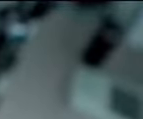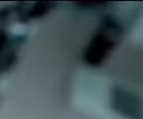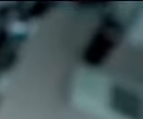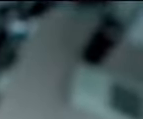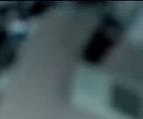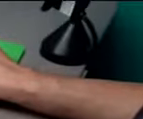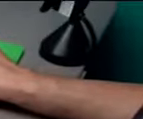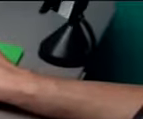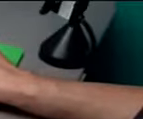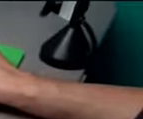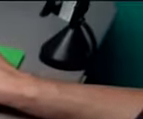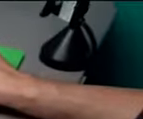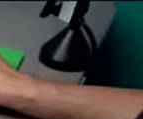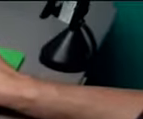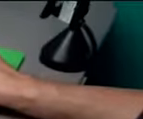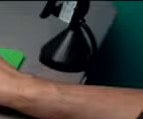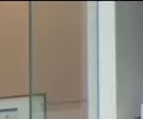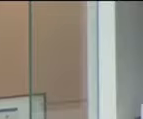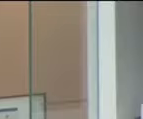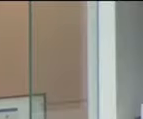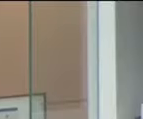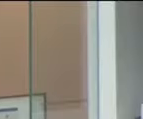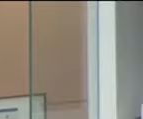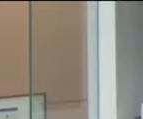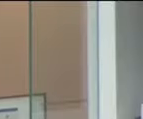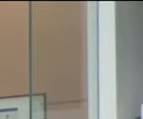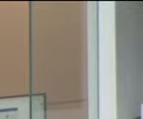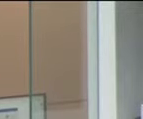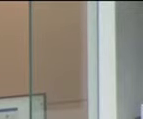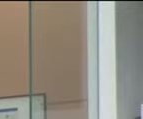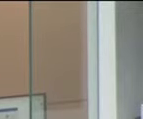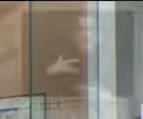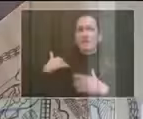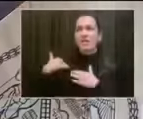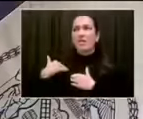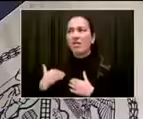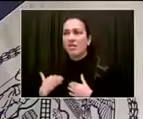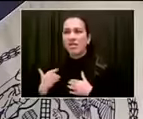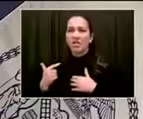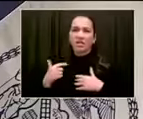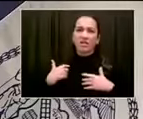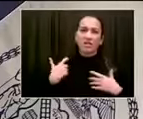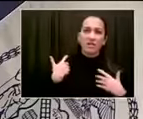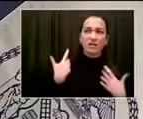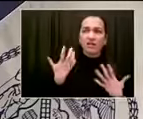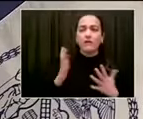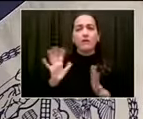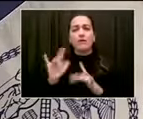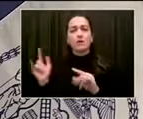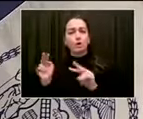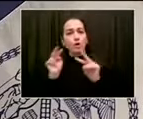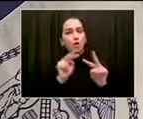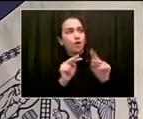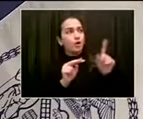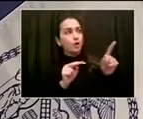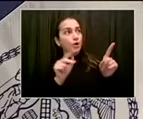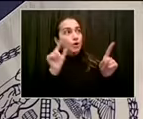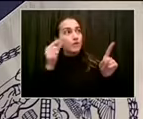that fewer workers would give up telecommuting and return to their offices. I think you're going to see a lot of people embrace